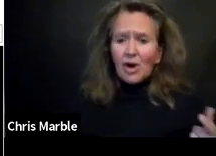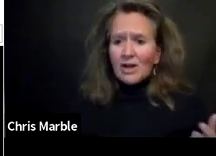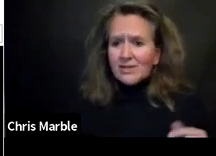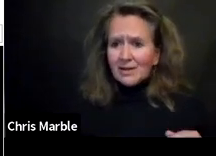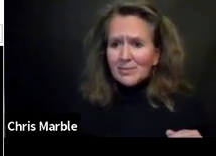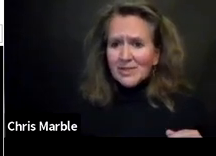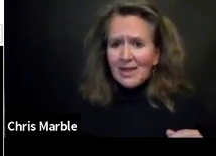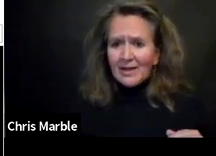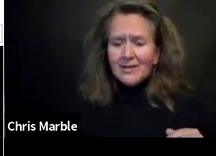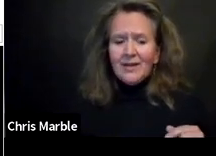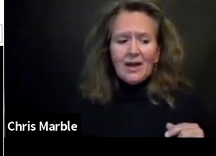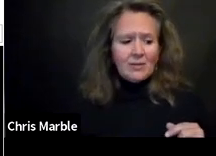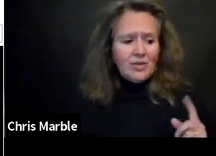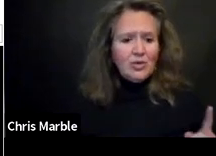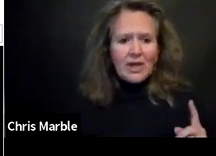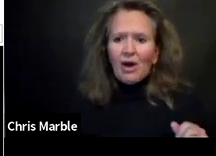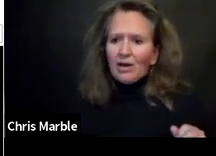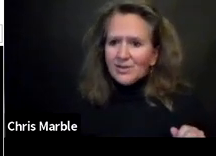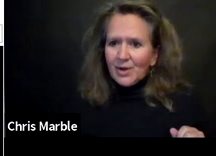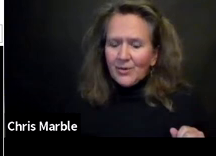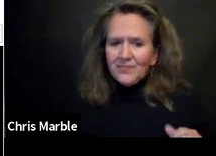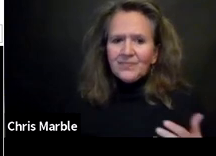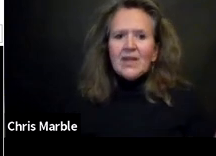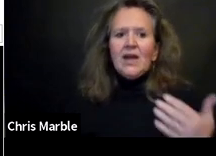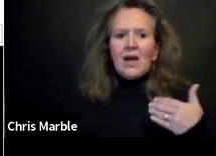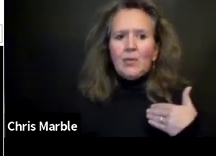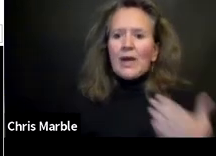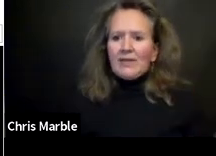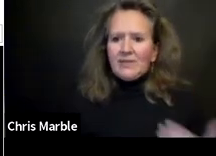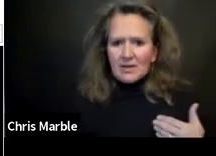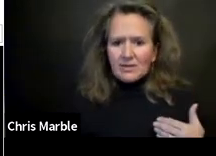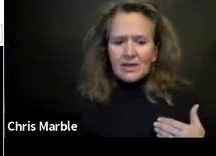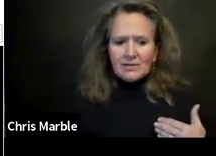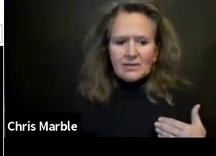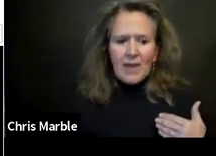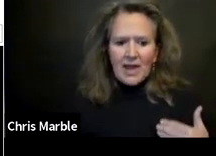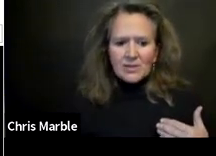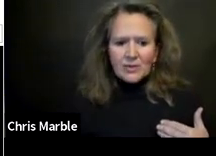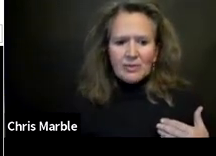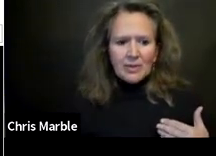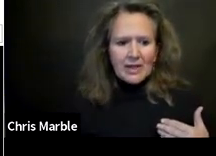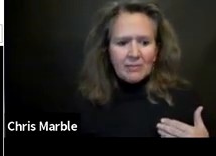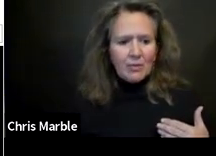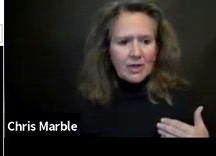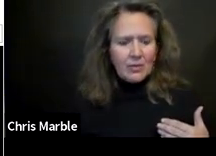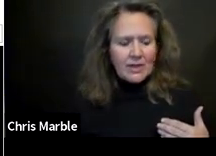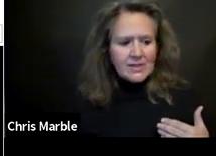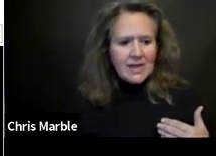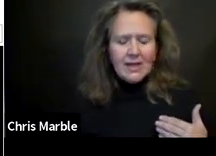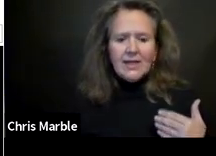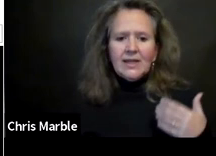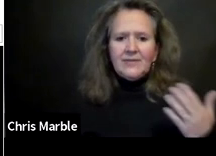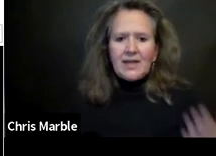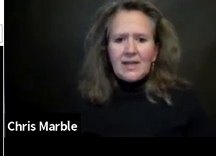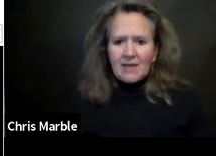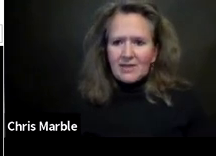cost that comes to that. You can also what I've done in the past with people that I've been working with